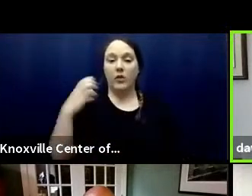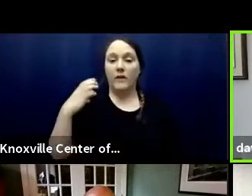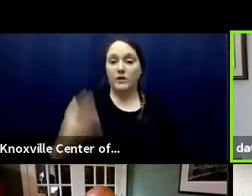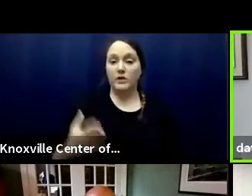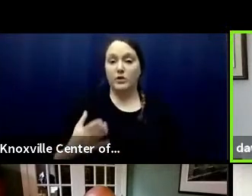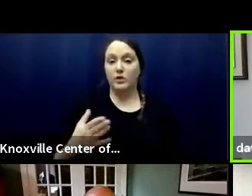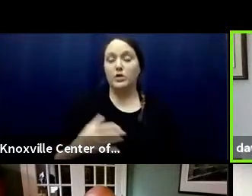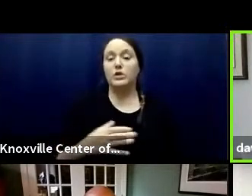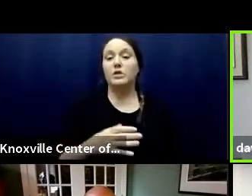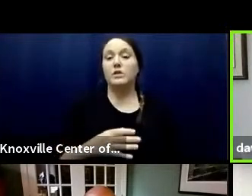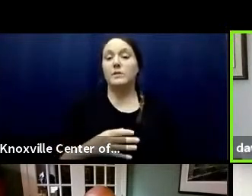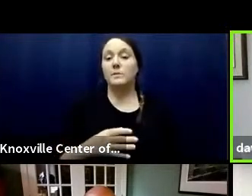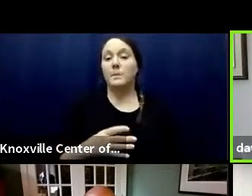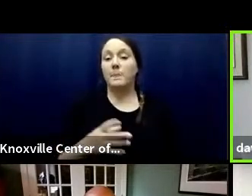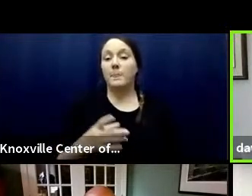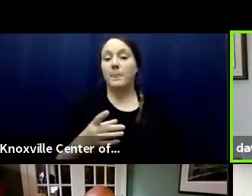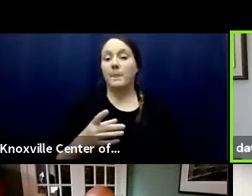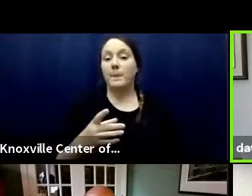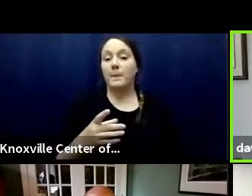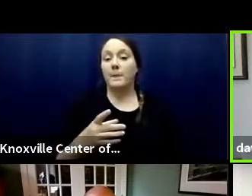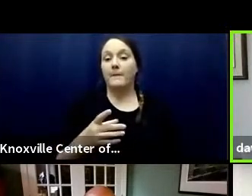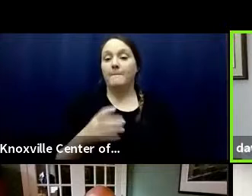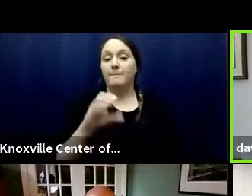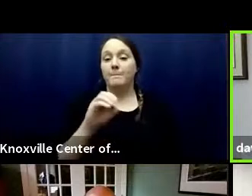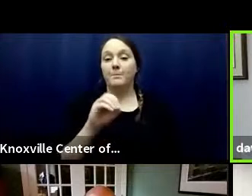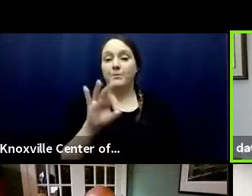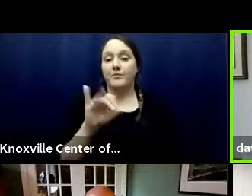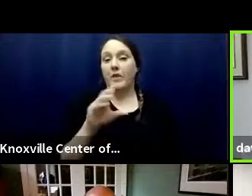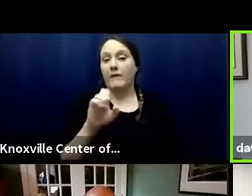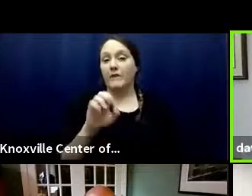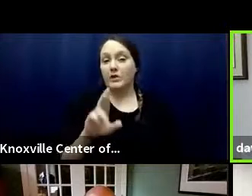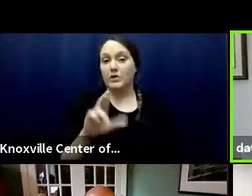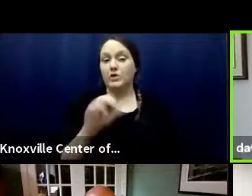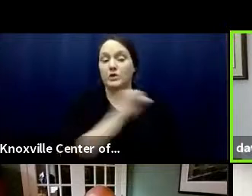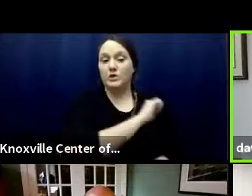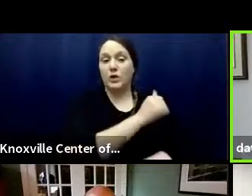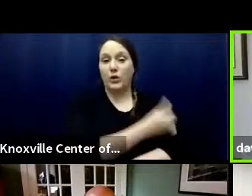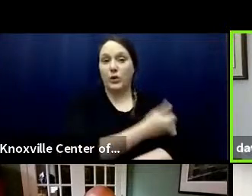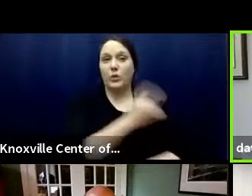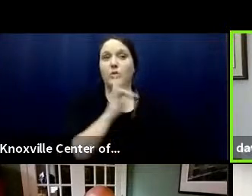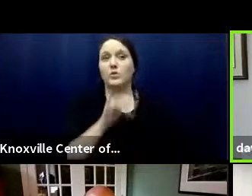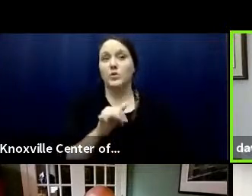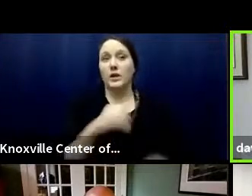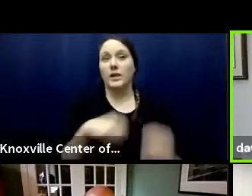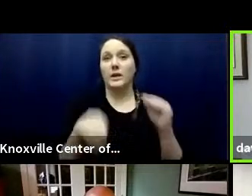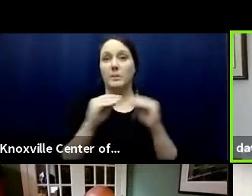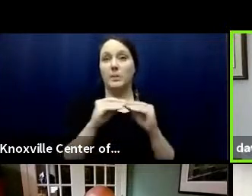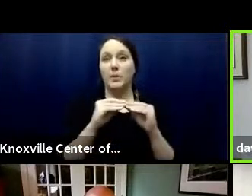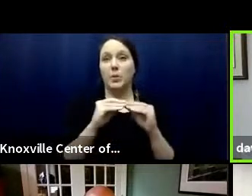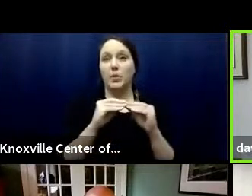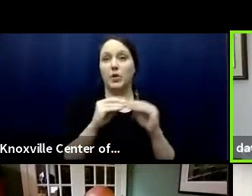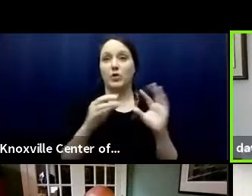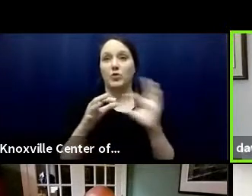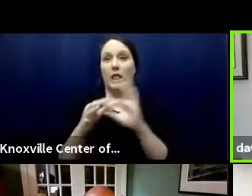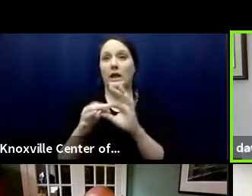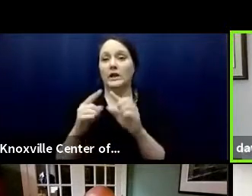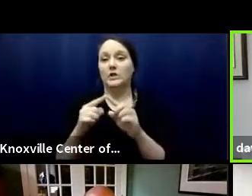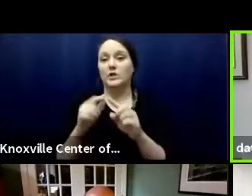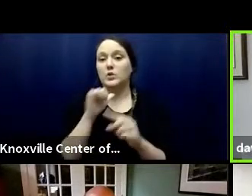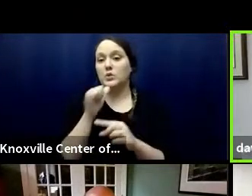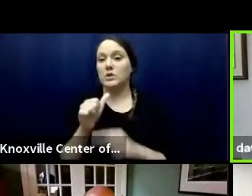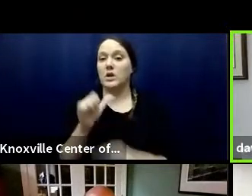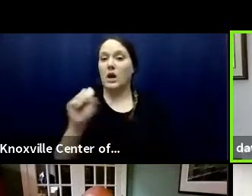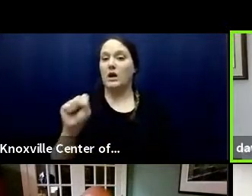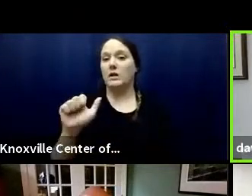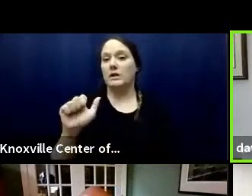the reasoning under the health officer's authority is really more related to unsanitary